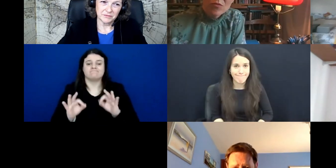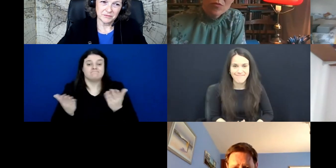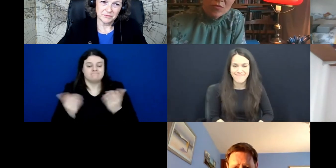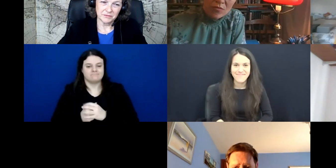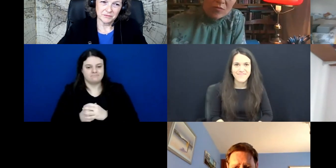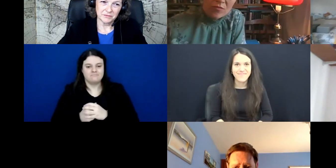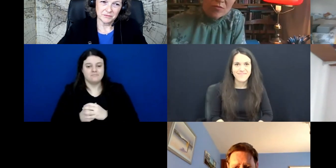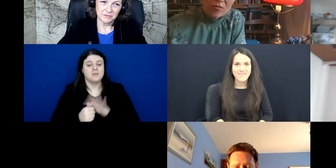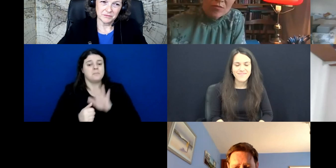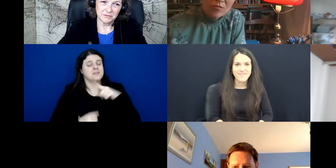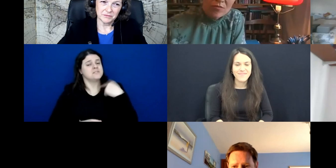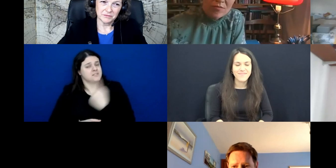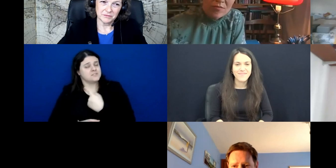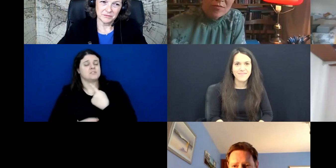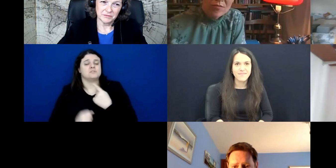we can